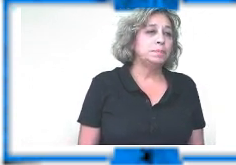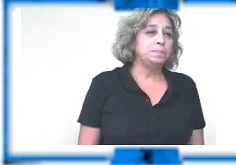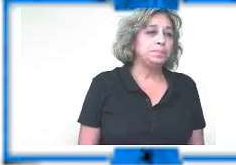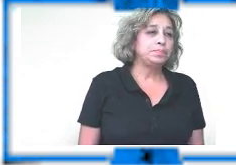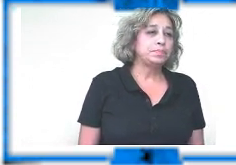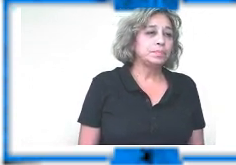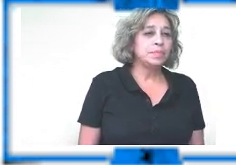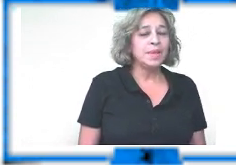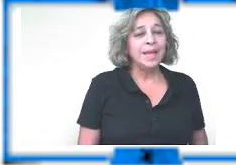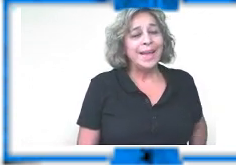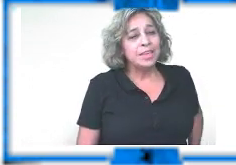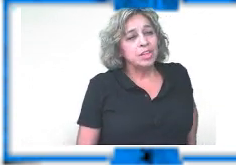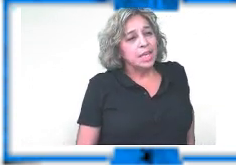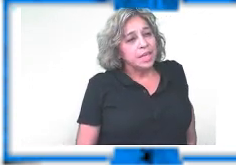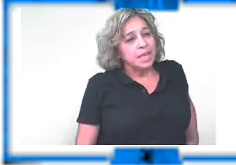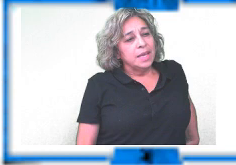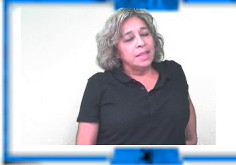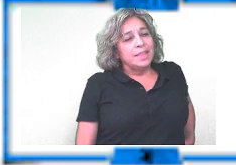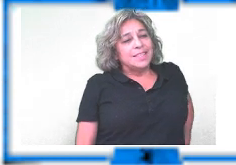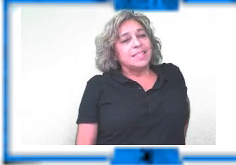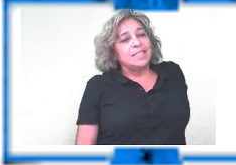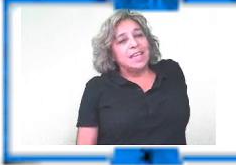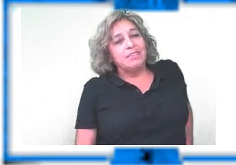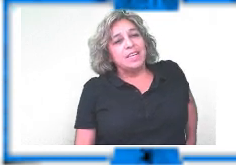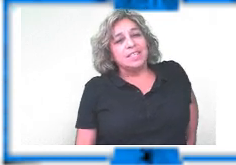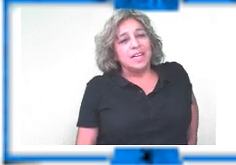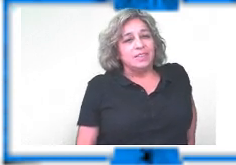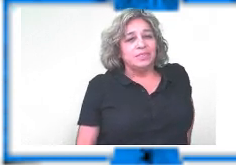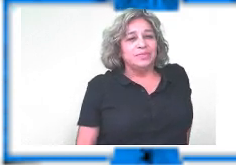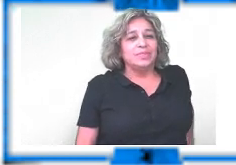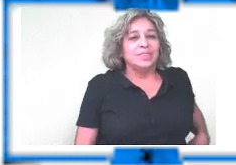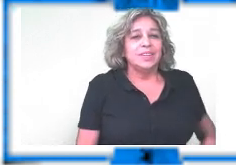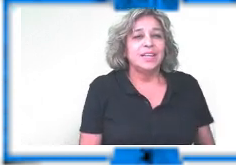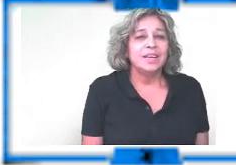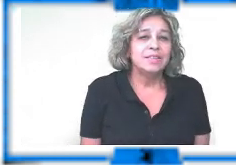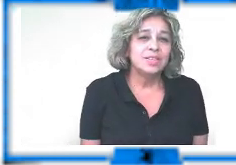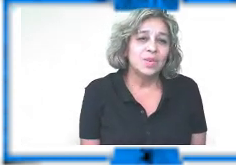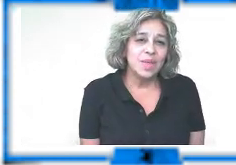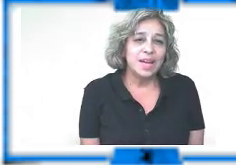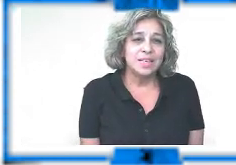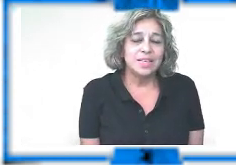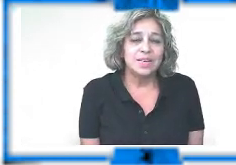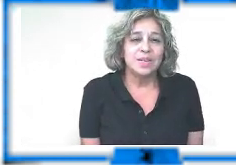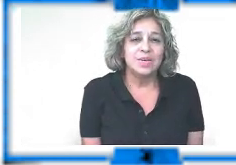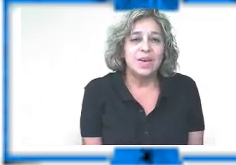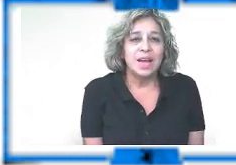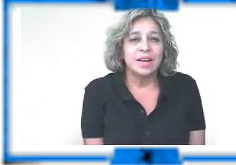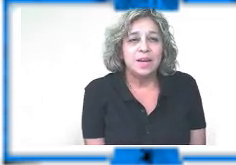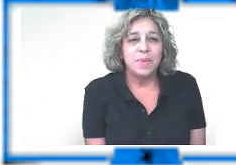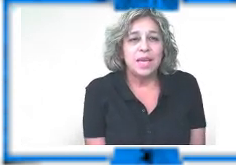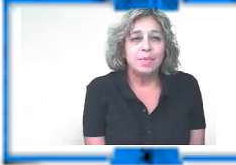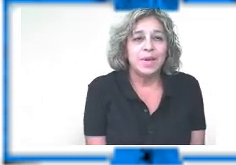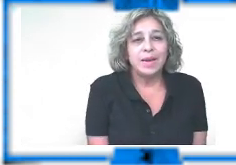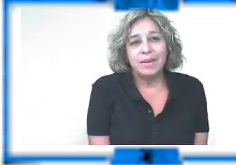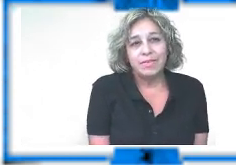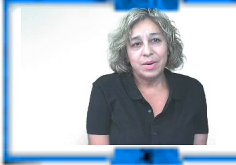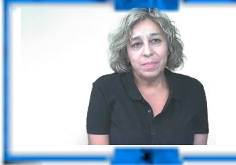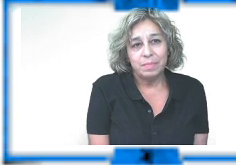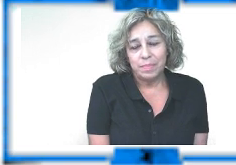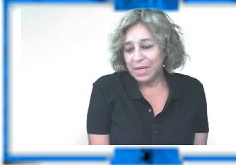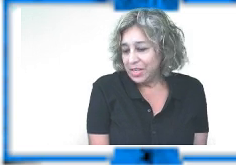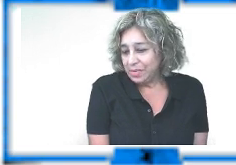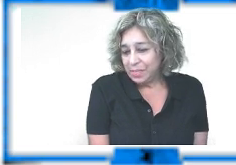far annually. That's a savings now. So that is not going to be coming out